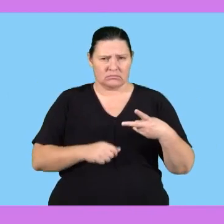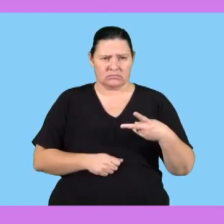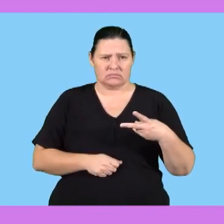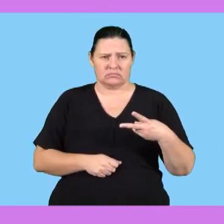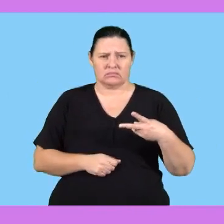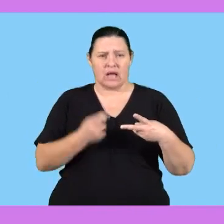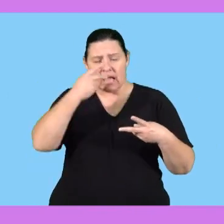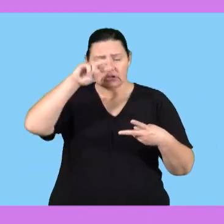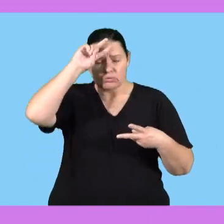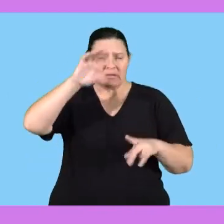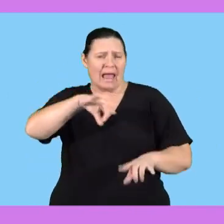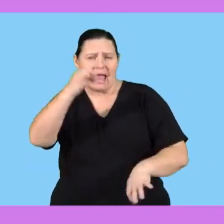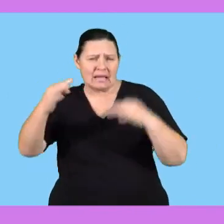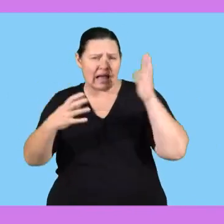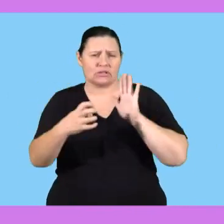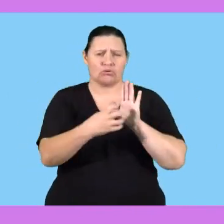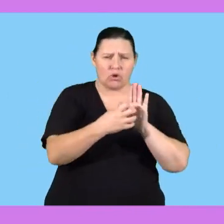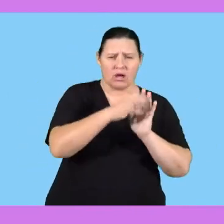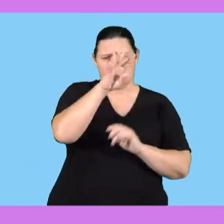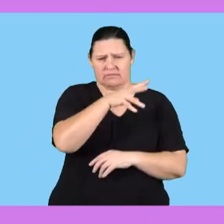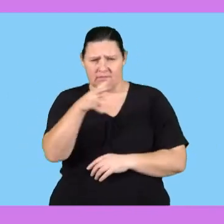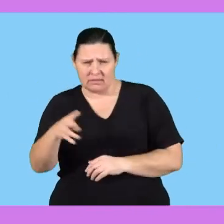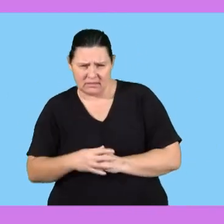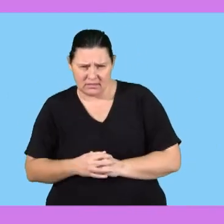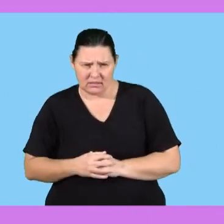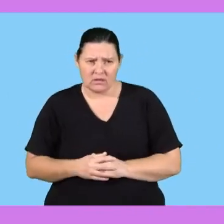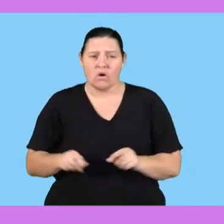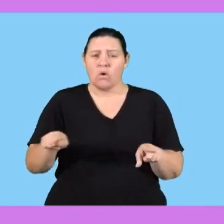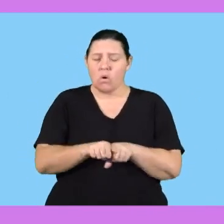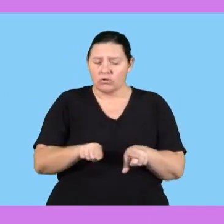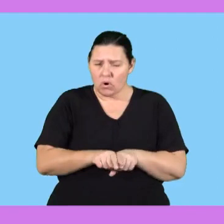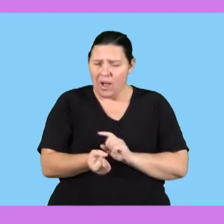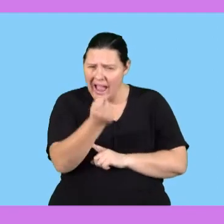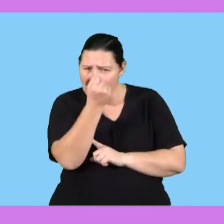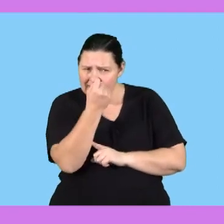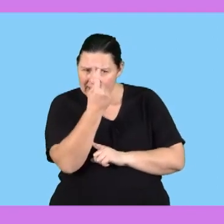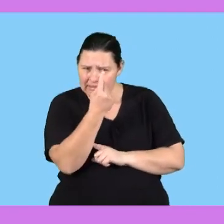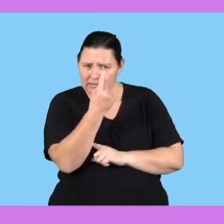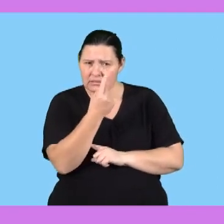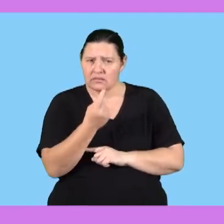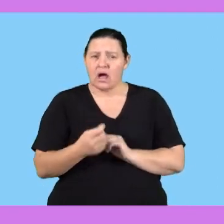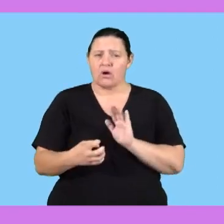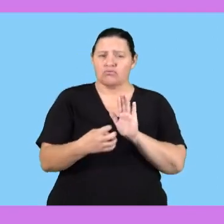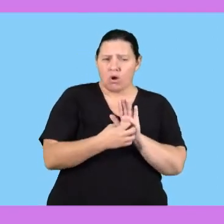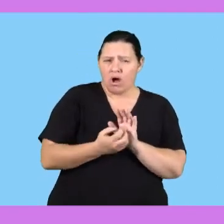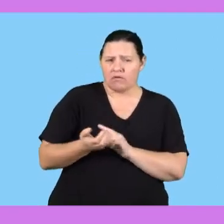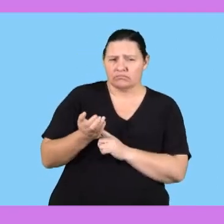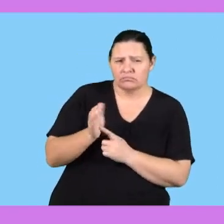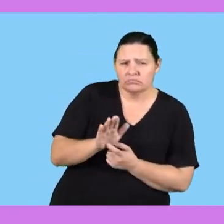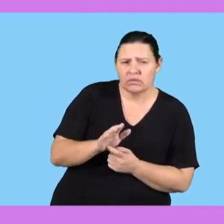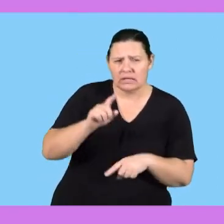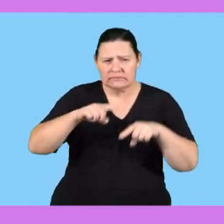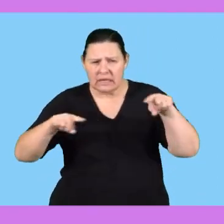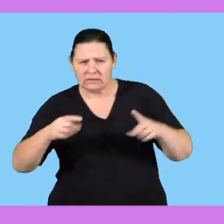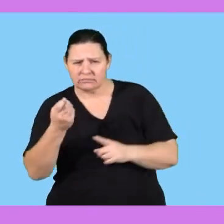Also, interpret and analyze graphs and tables. Then understand that graphs shows trends in